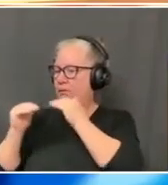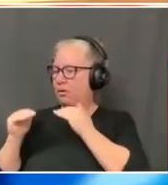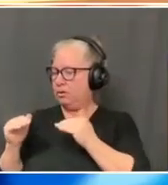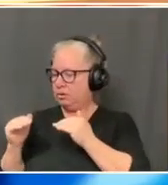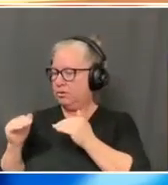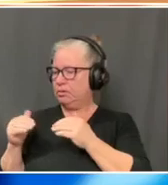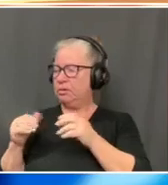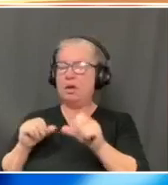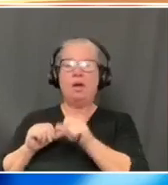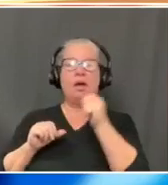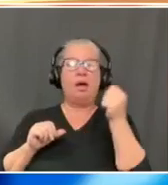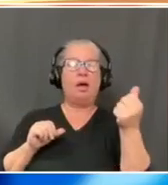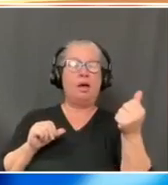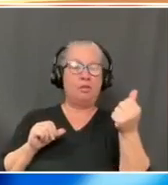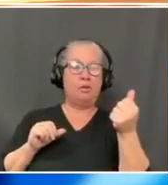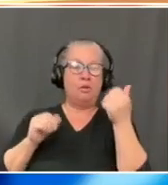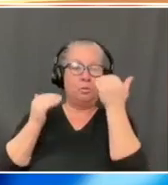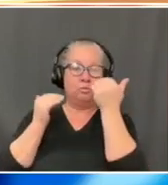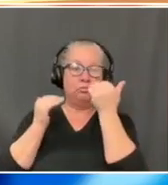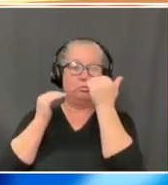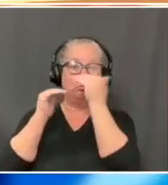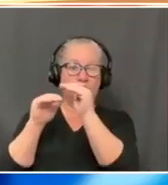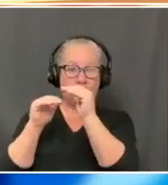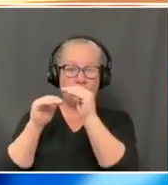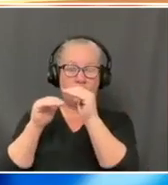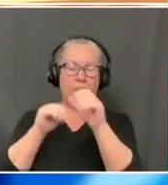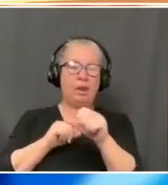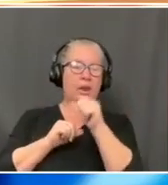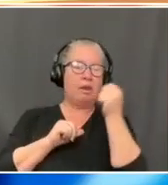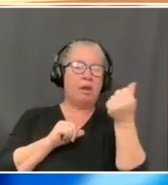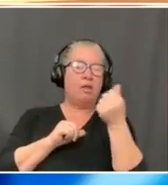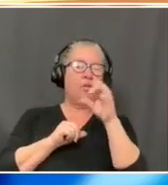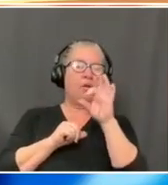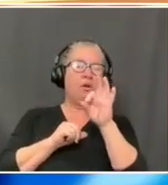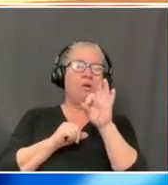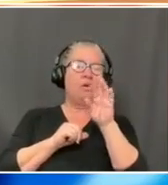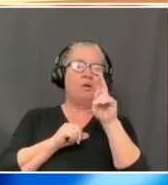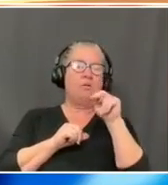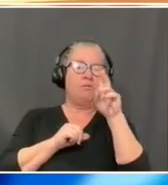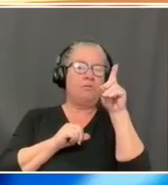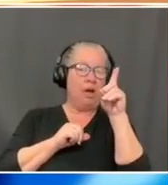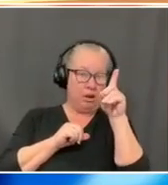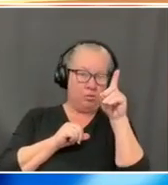restricted and general fund restricted. That's right. Unrestricted, I mean. That's right. So,